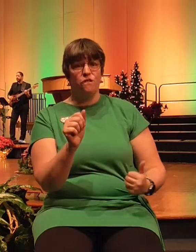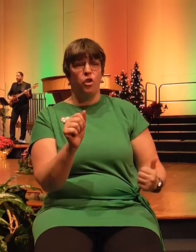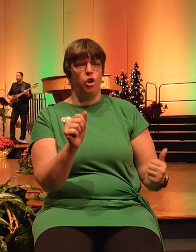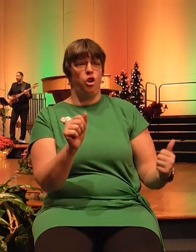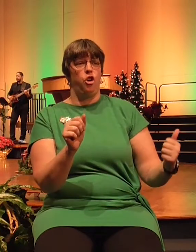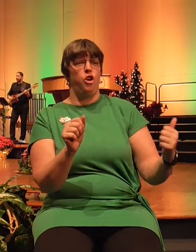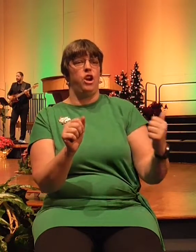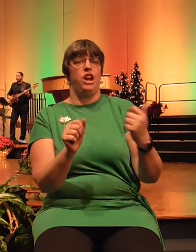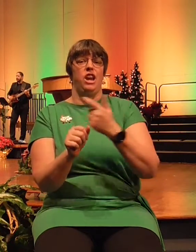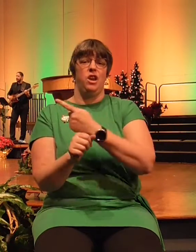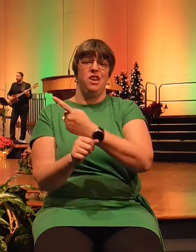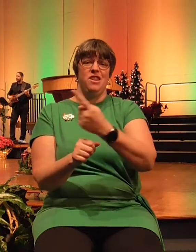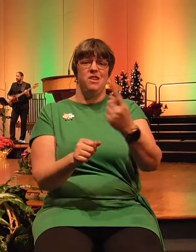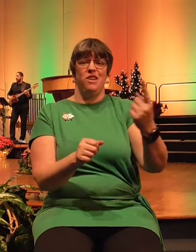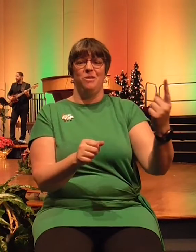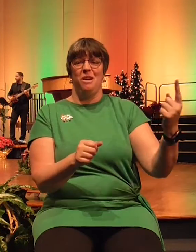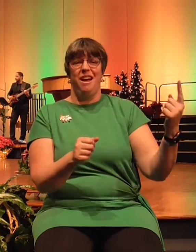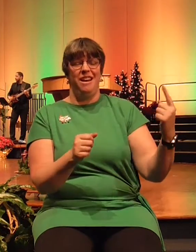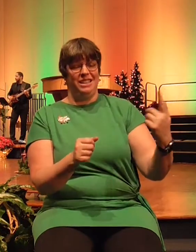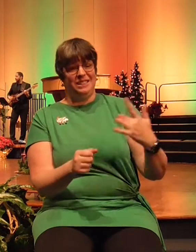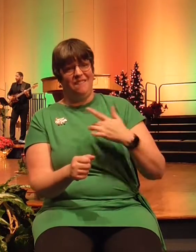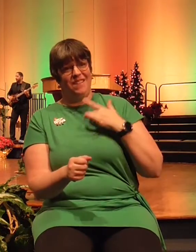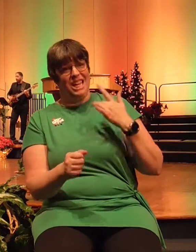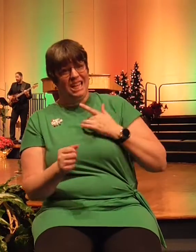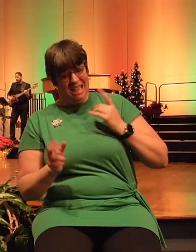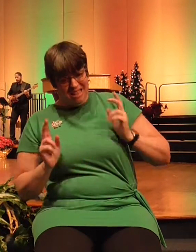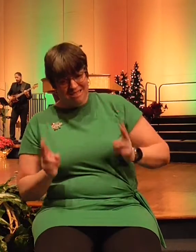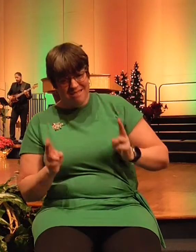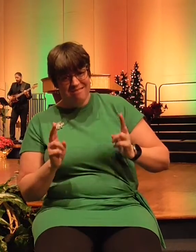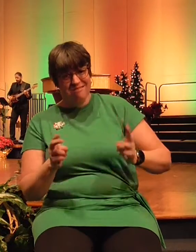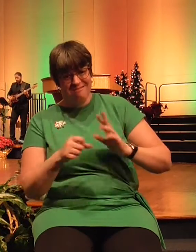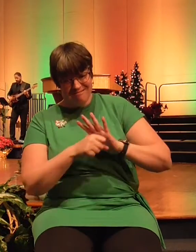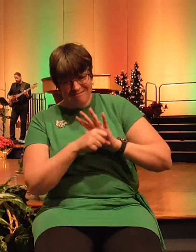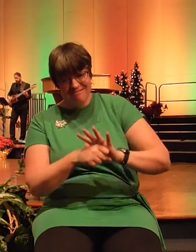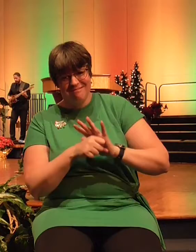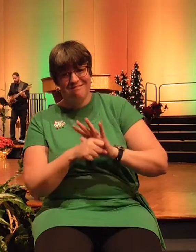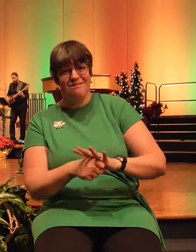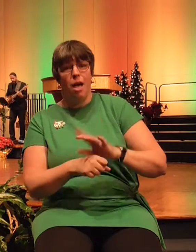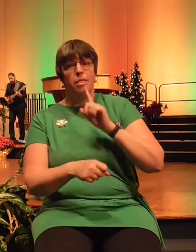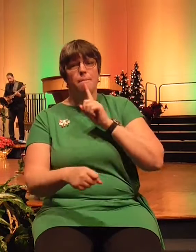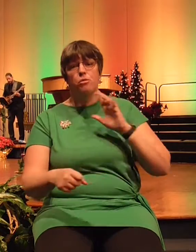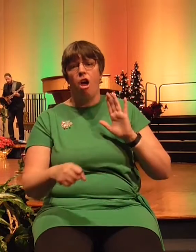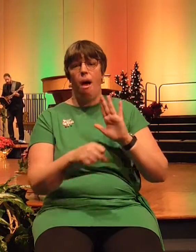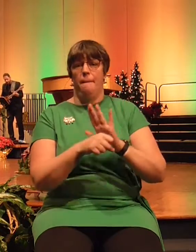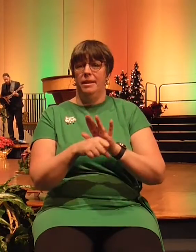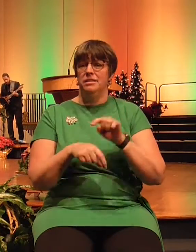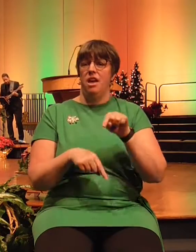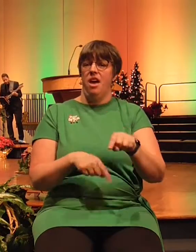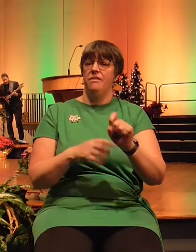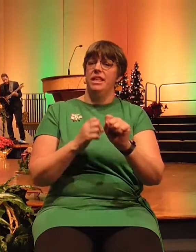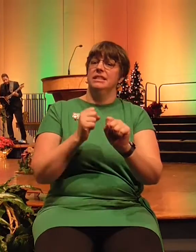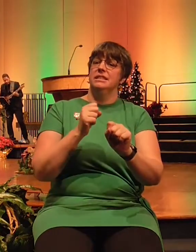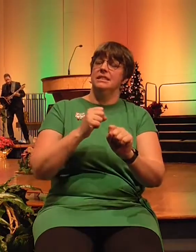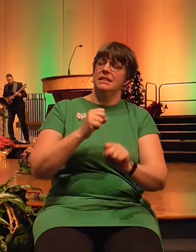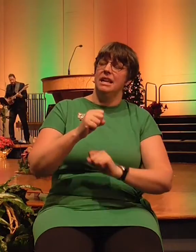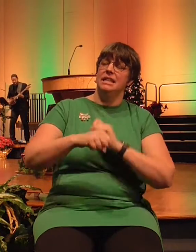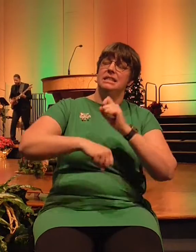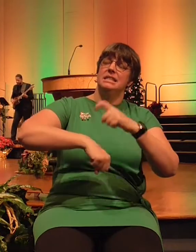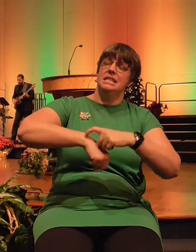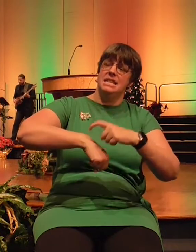Everyone feels the rush of the promise this season brings.